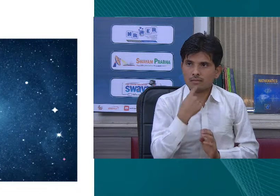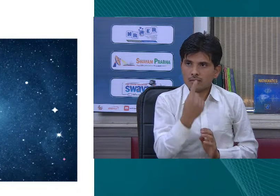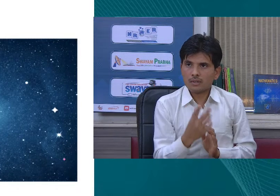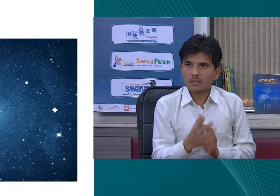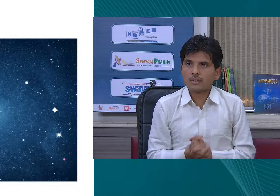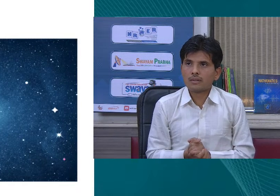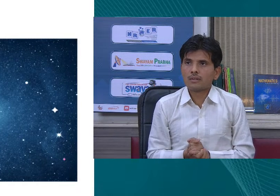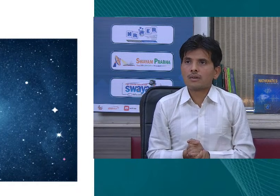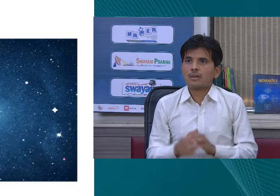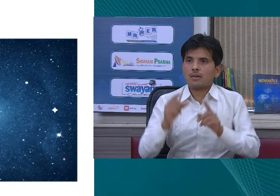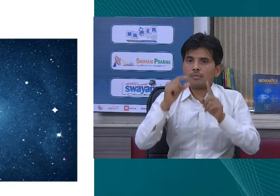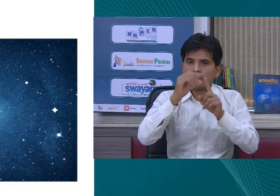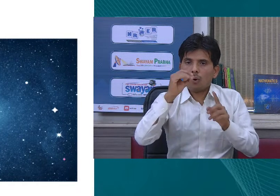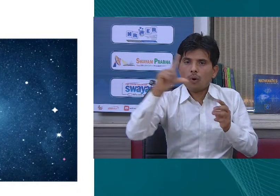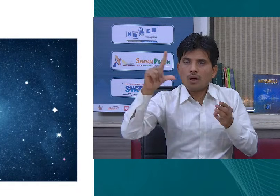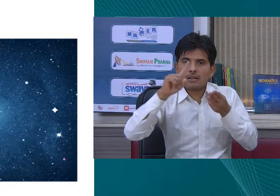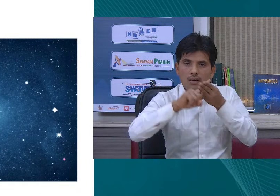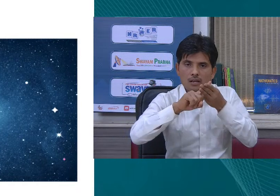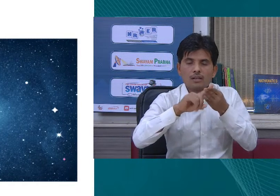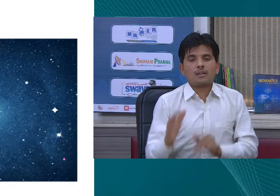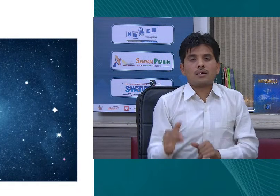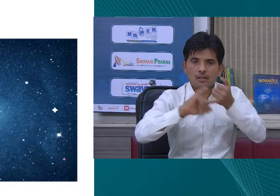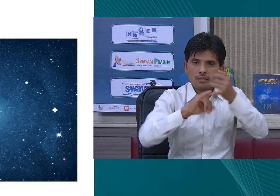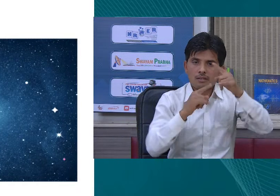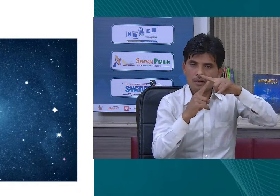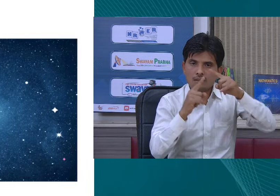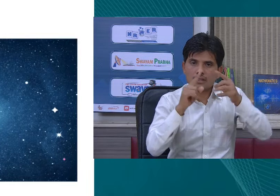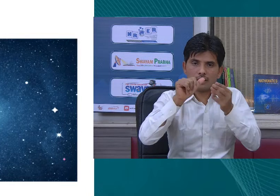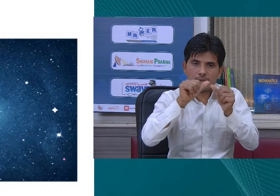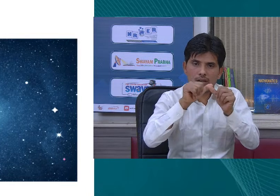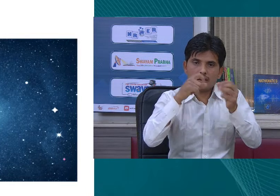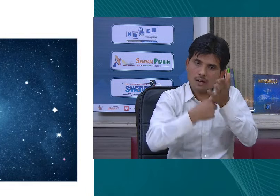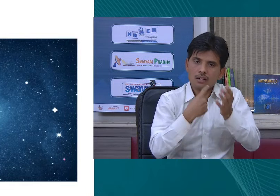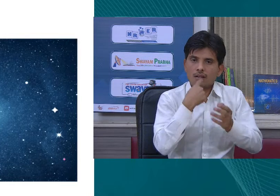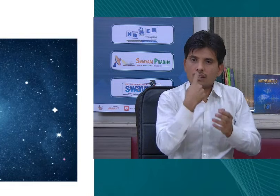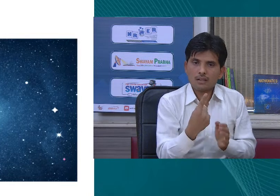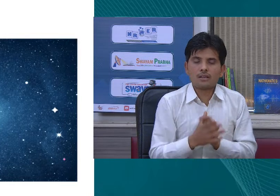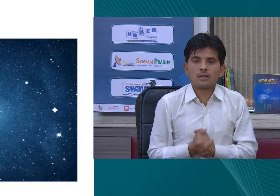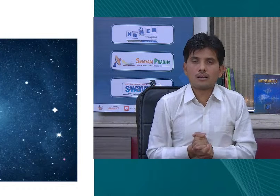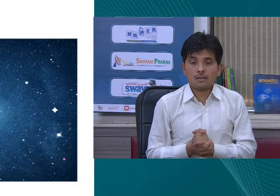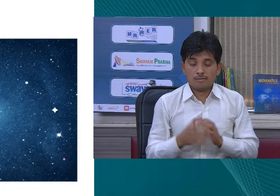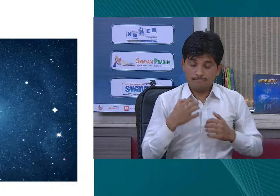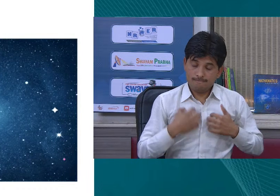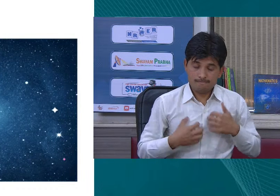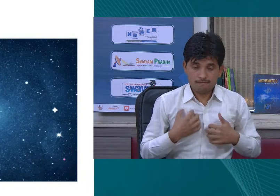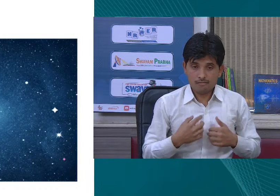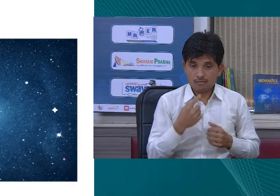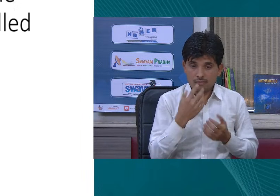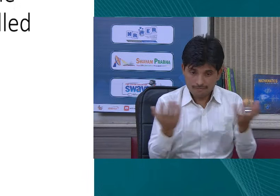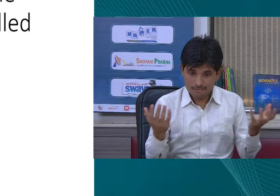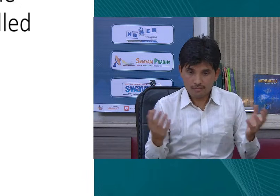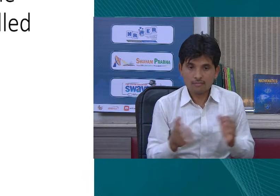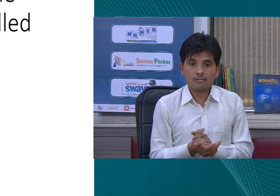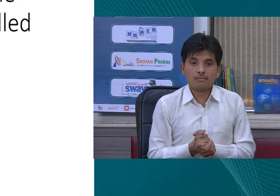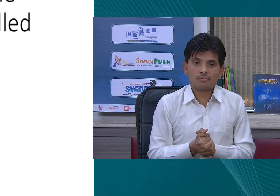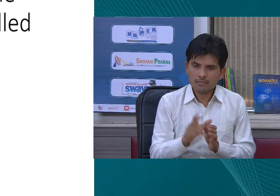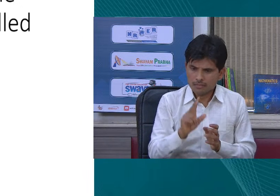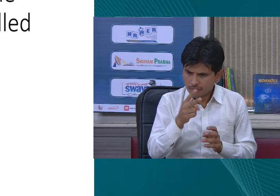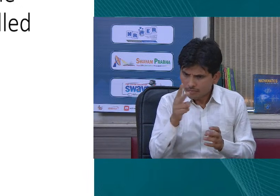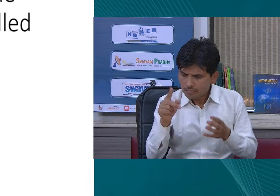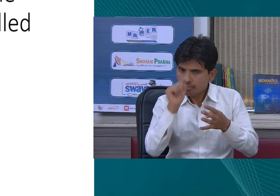Pole Star. Now let's learn some more facts and interesting things about other celestial